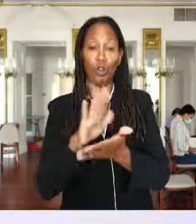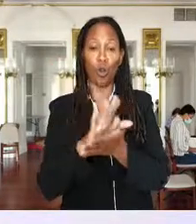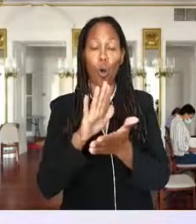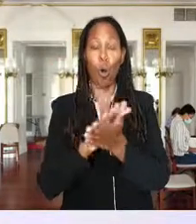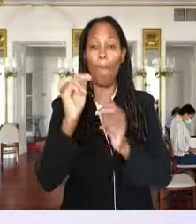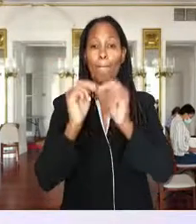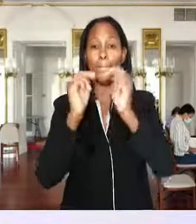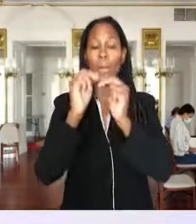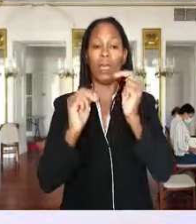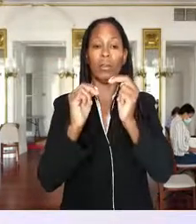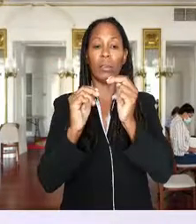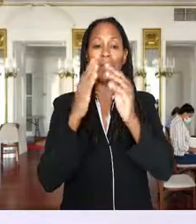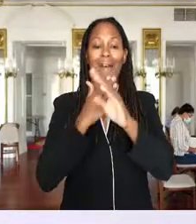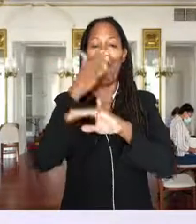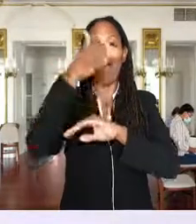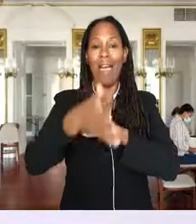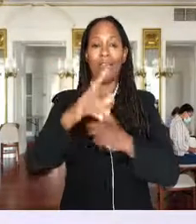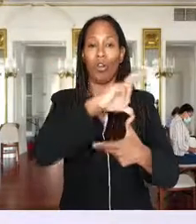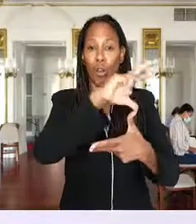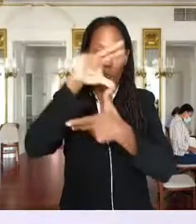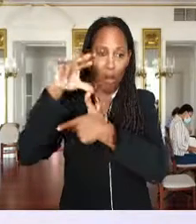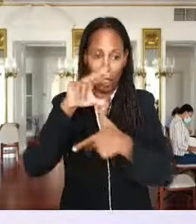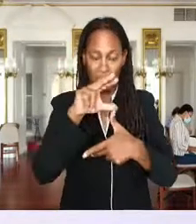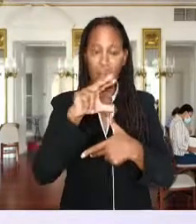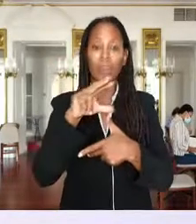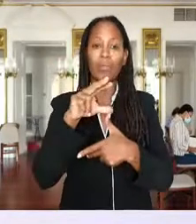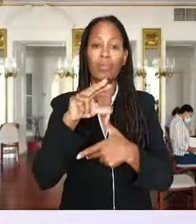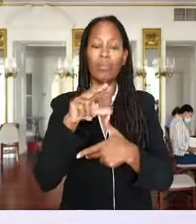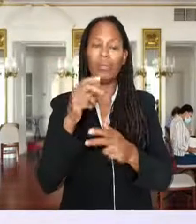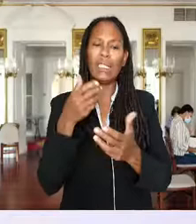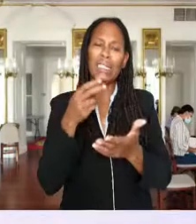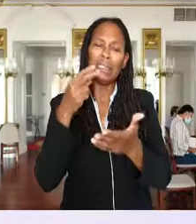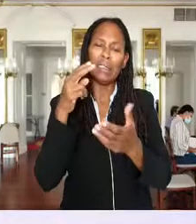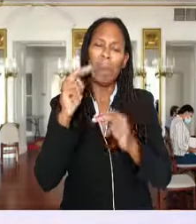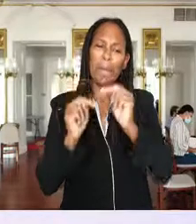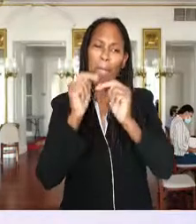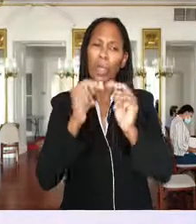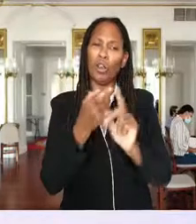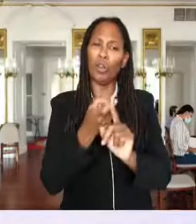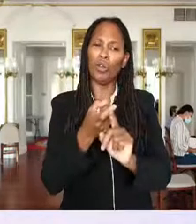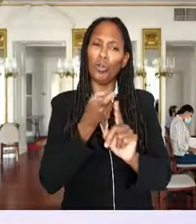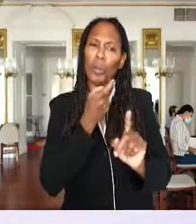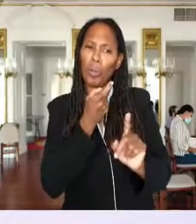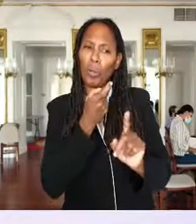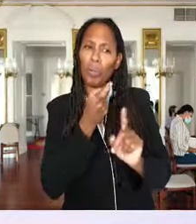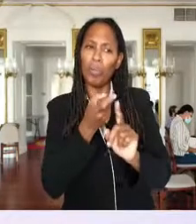Maria, and frankly, since we built BCB from